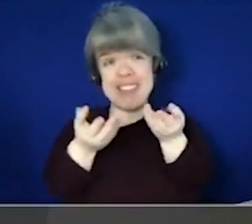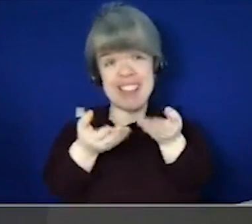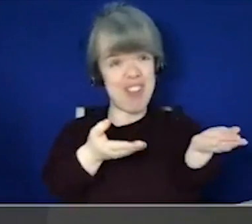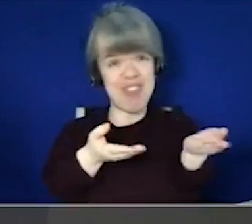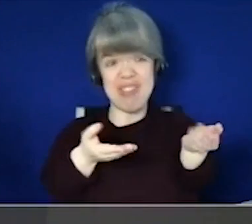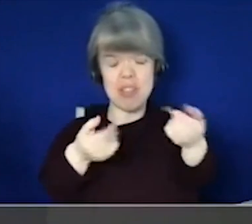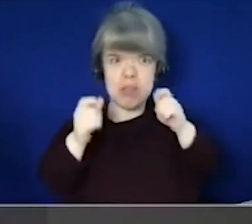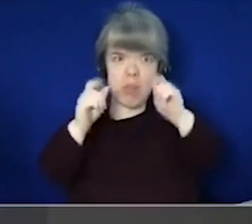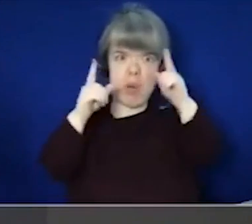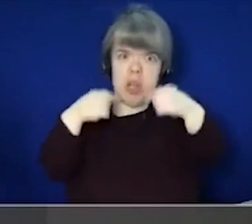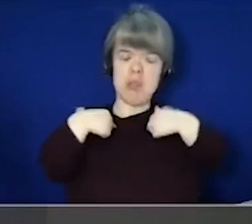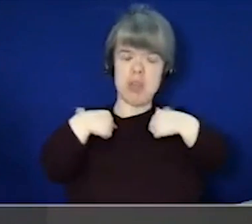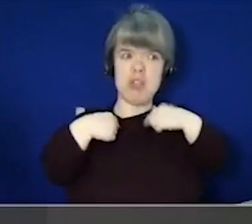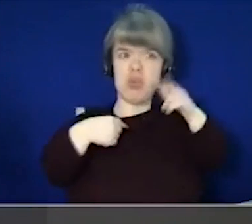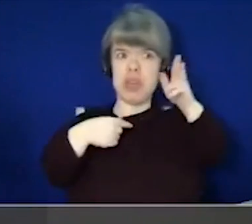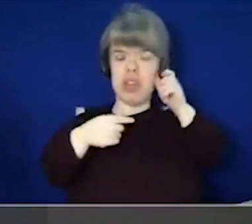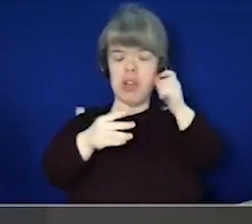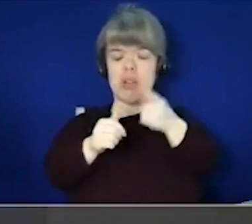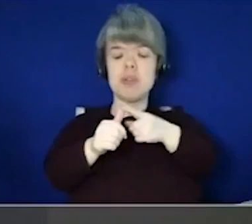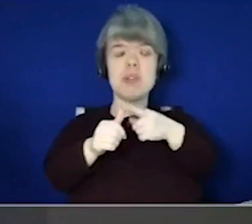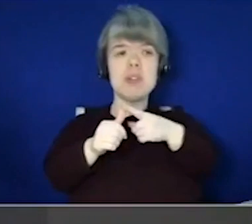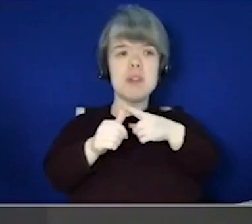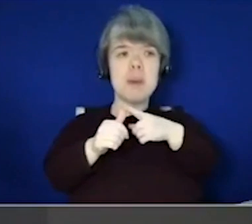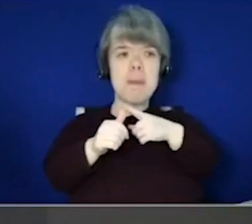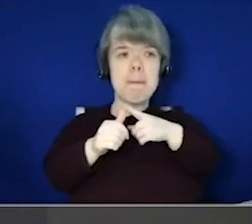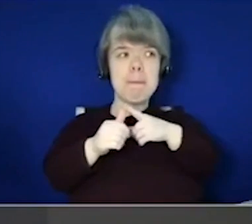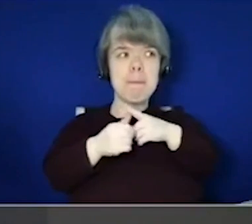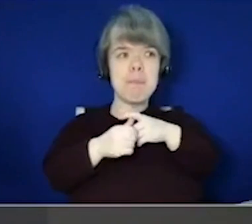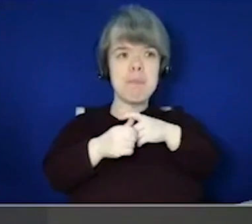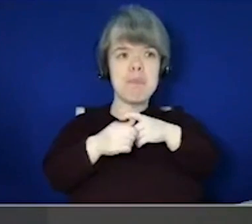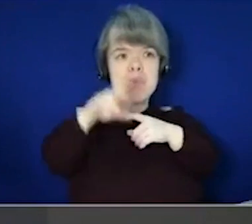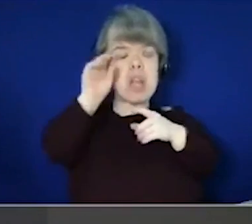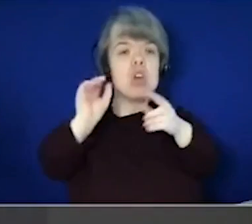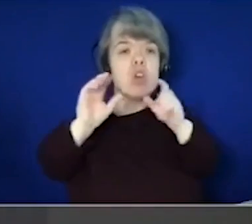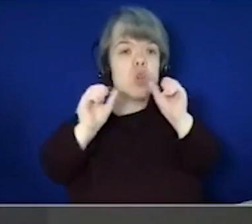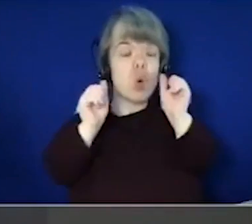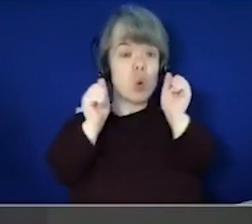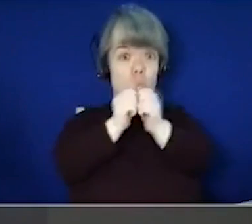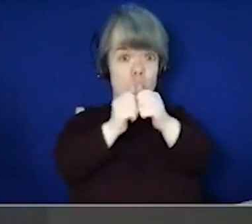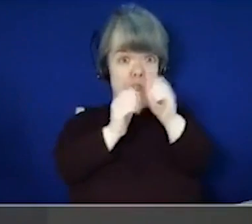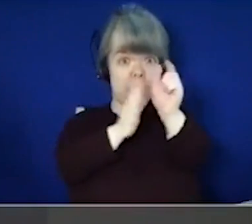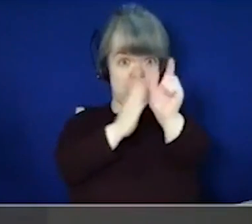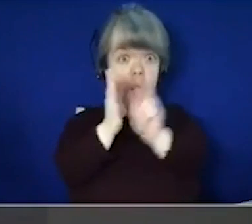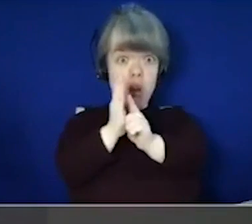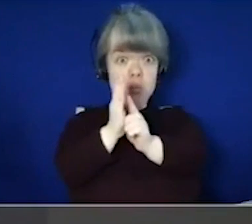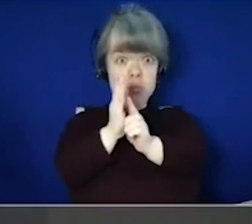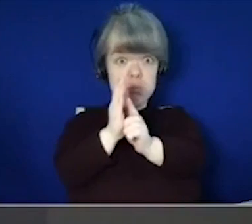recommendation. May, our next question is for you. It says, once a store votes to unionize, can that be